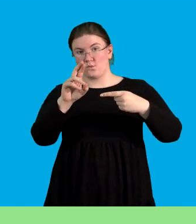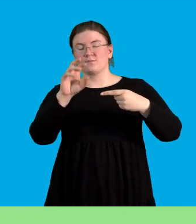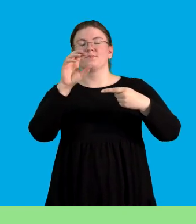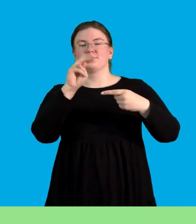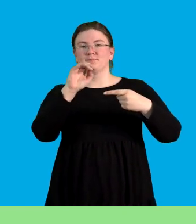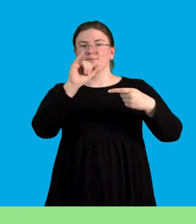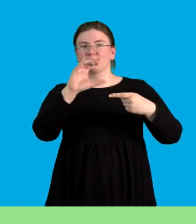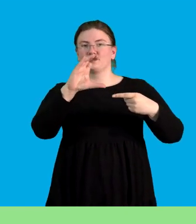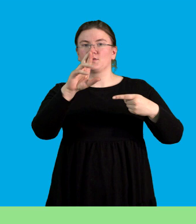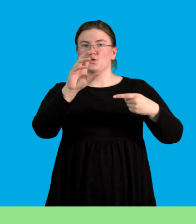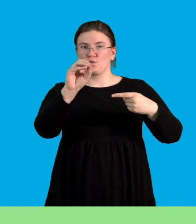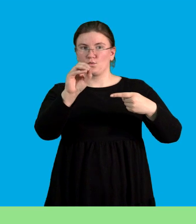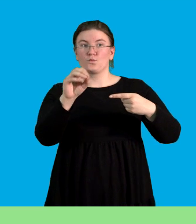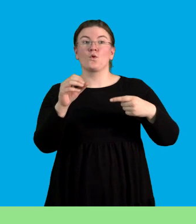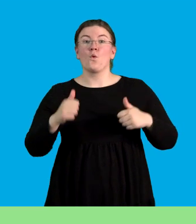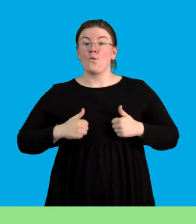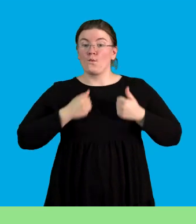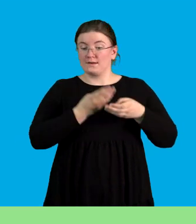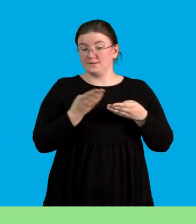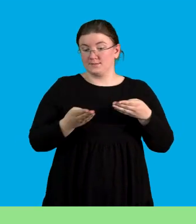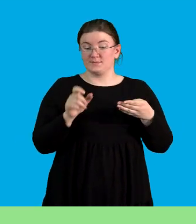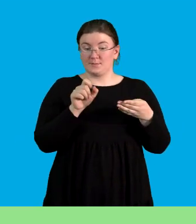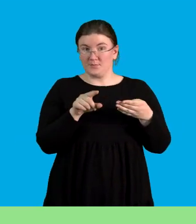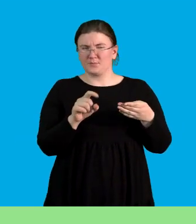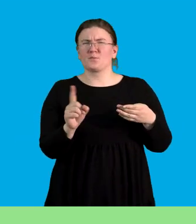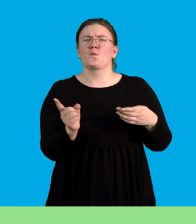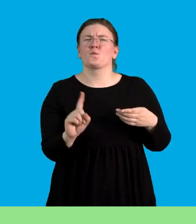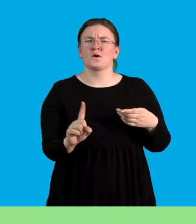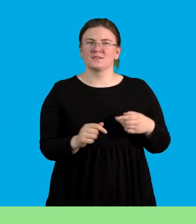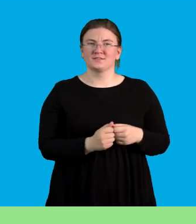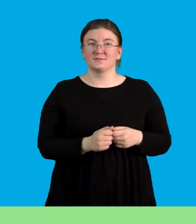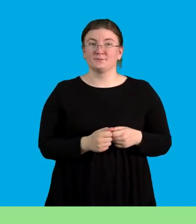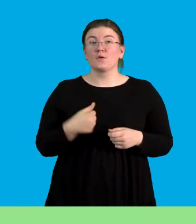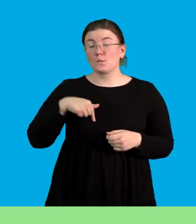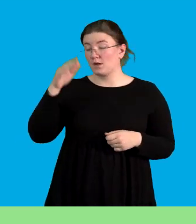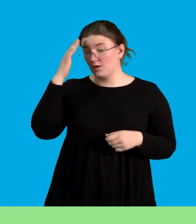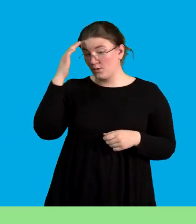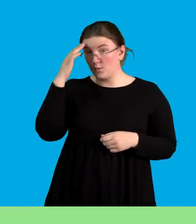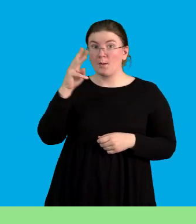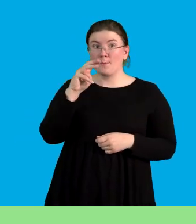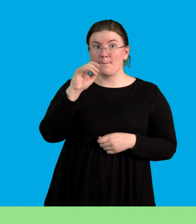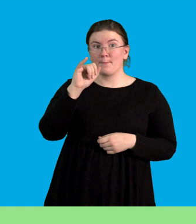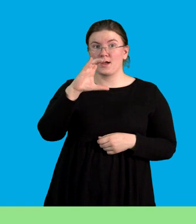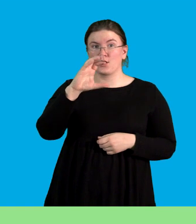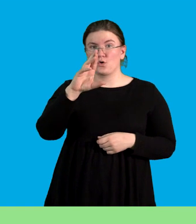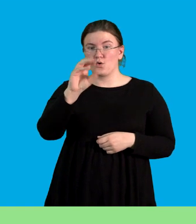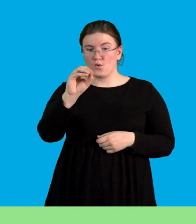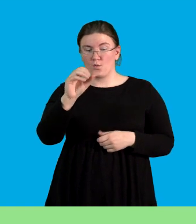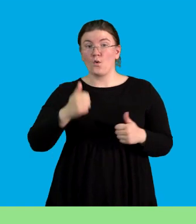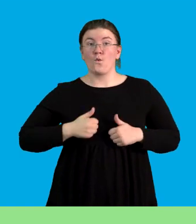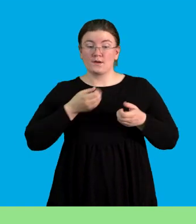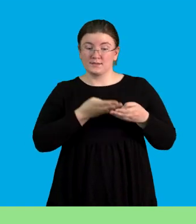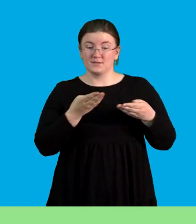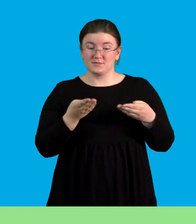microorganisms? So from the lesson, we should know that microorganisms are small organisms that are found